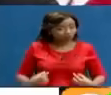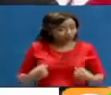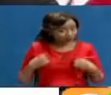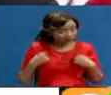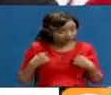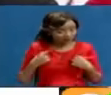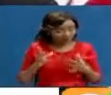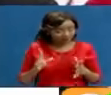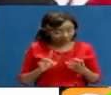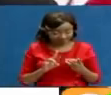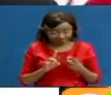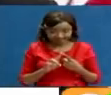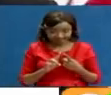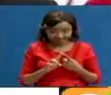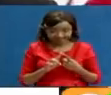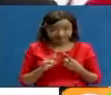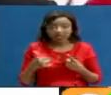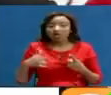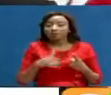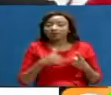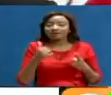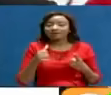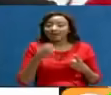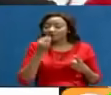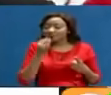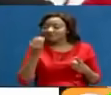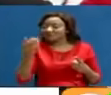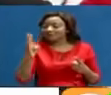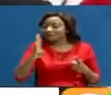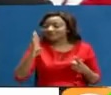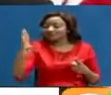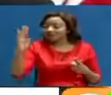one, we haven't presented to the task force